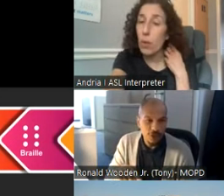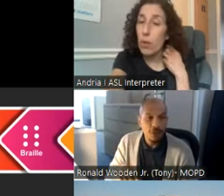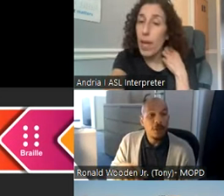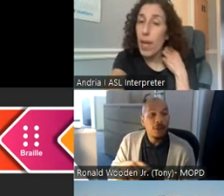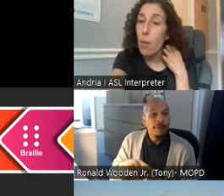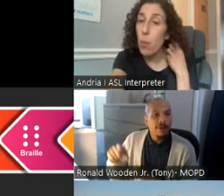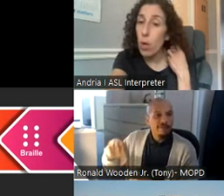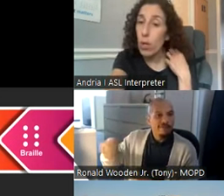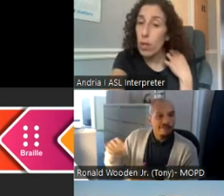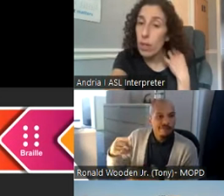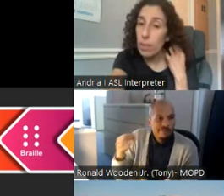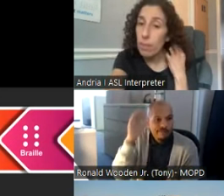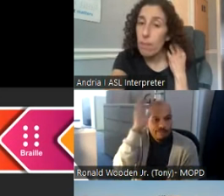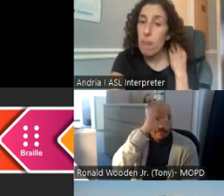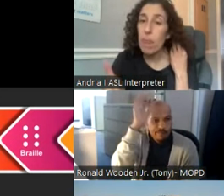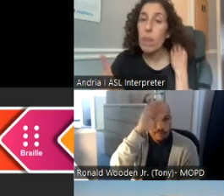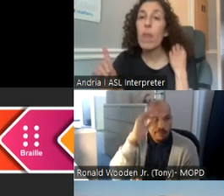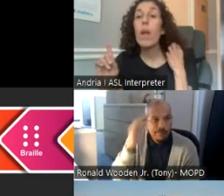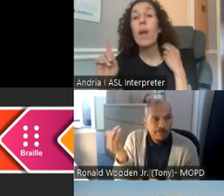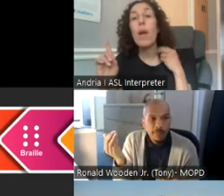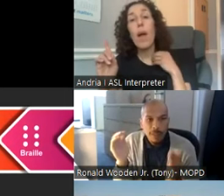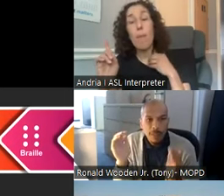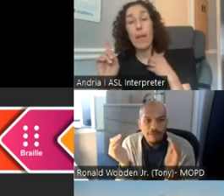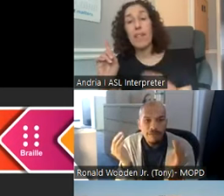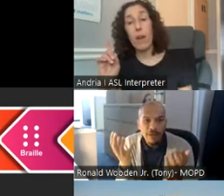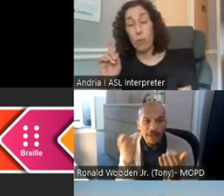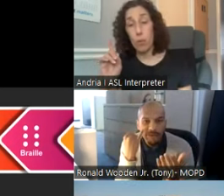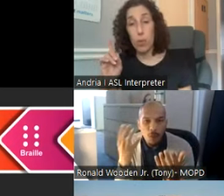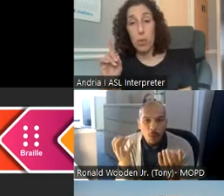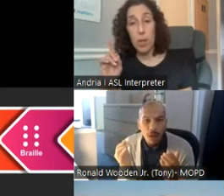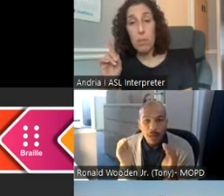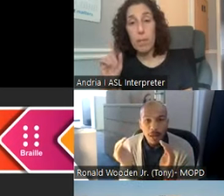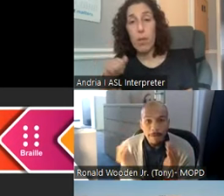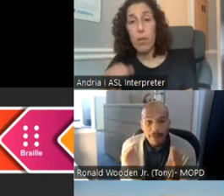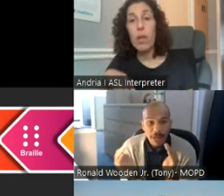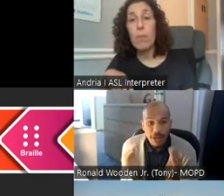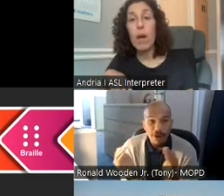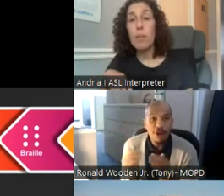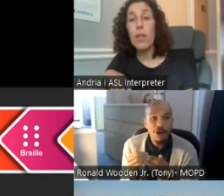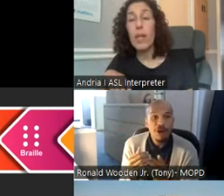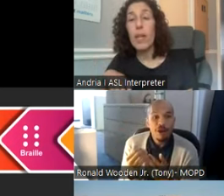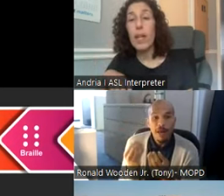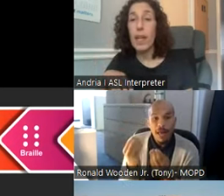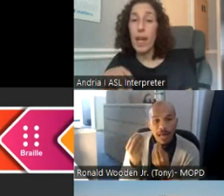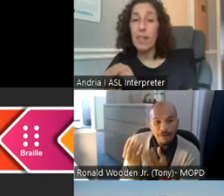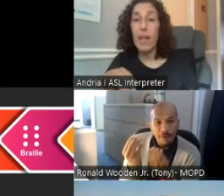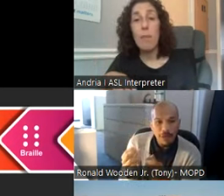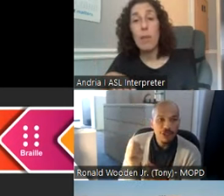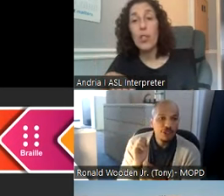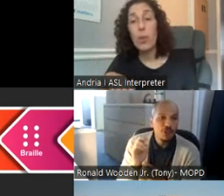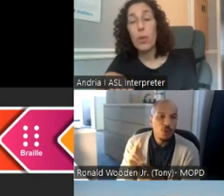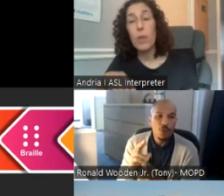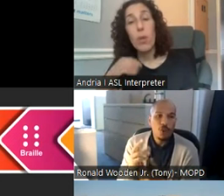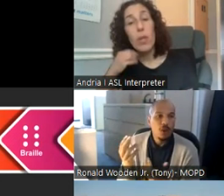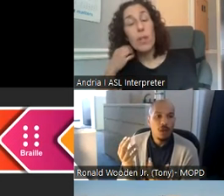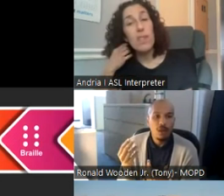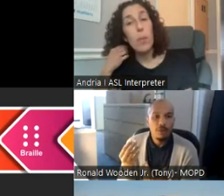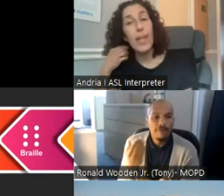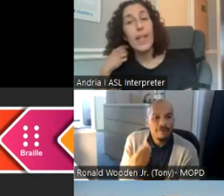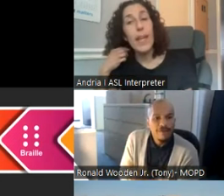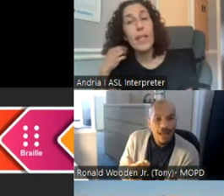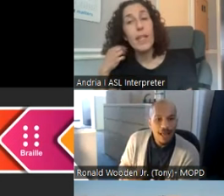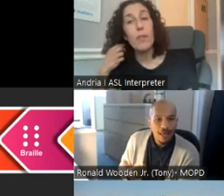you earn at work? That might sound rude to other people, but communicating and asking how much do you earn at work